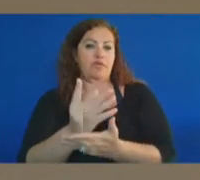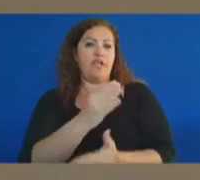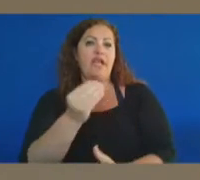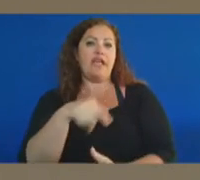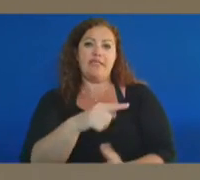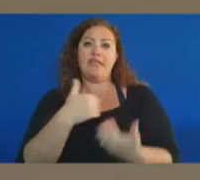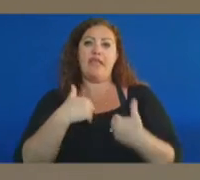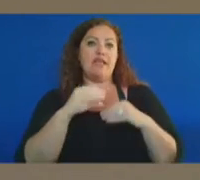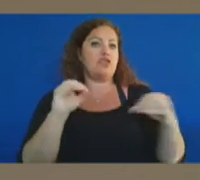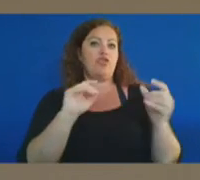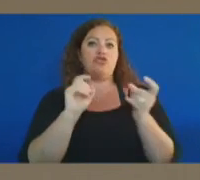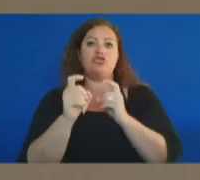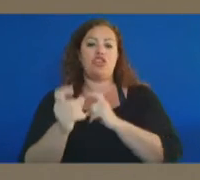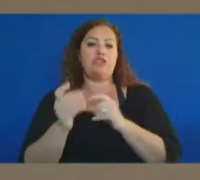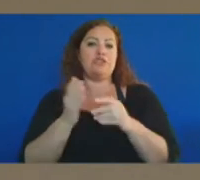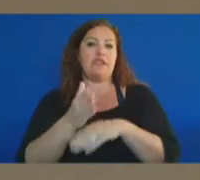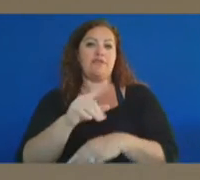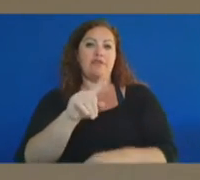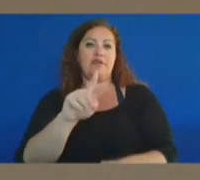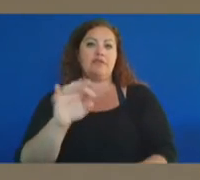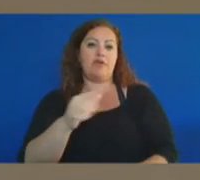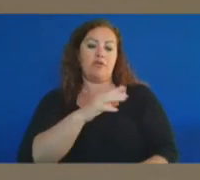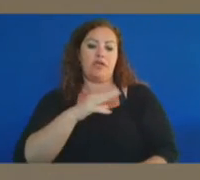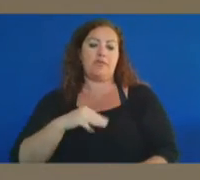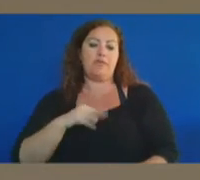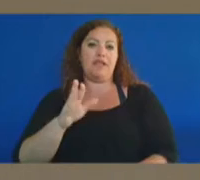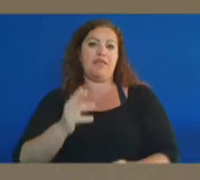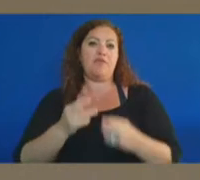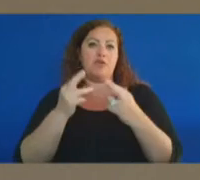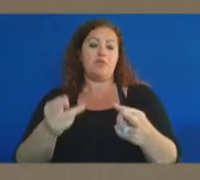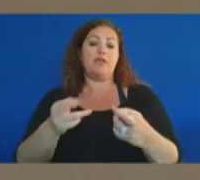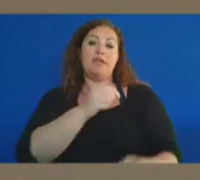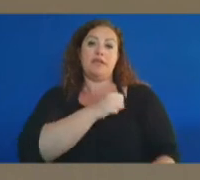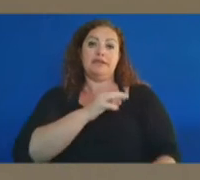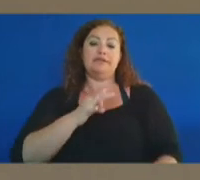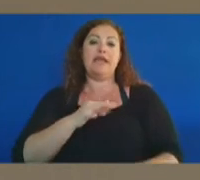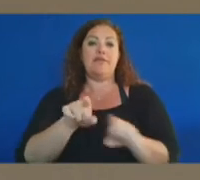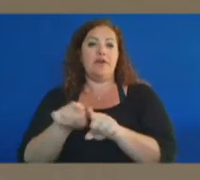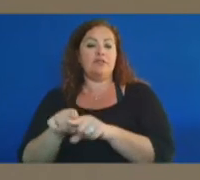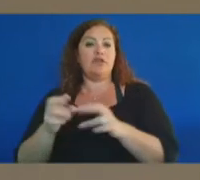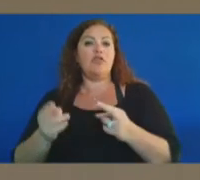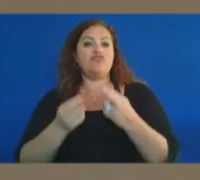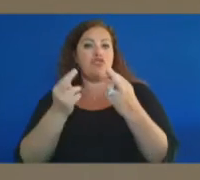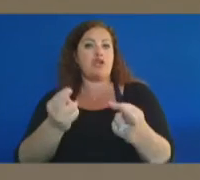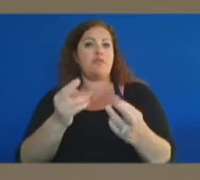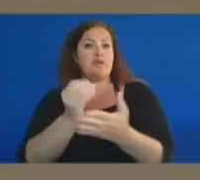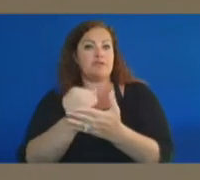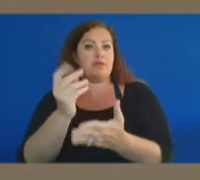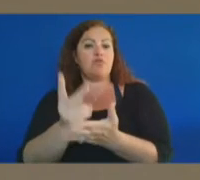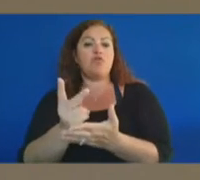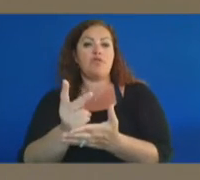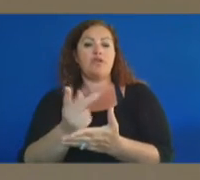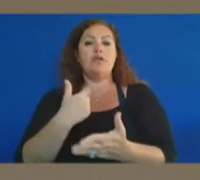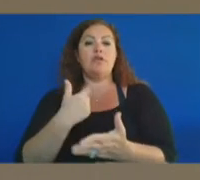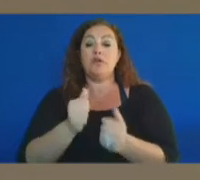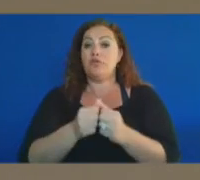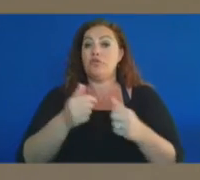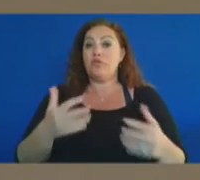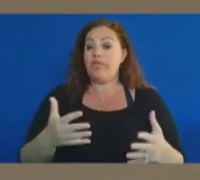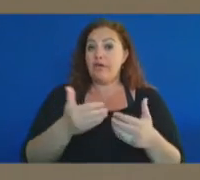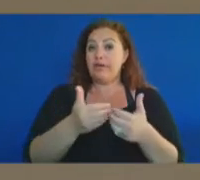changes after the zoning committee's recommendation and staff as well recommends approval so without having any separate